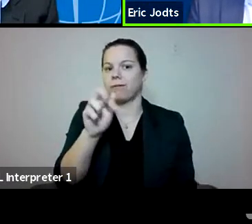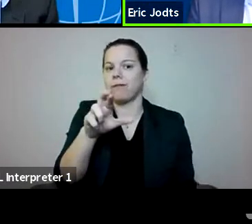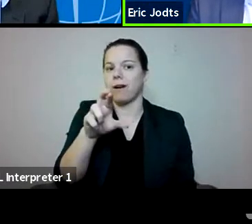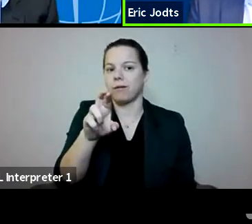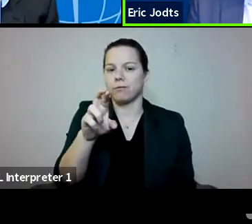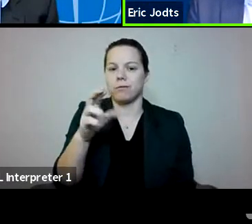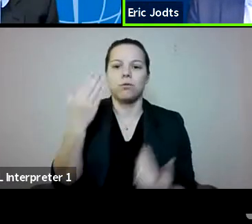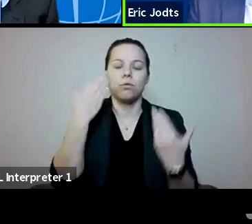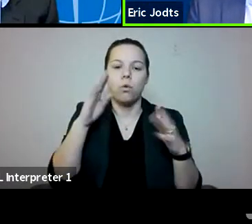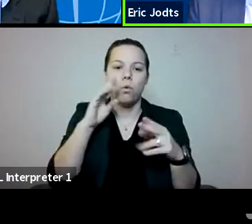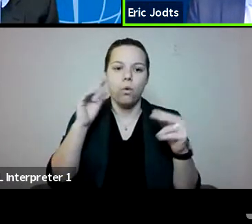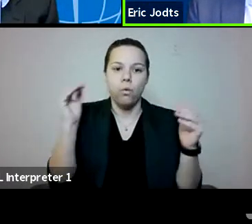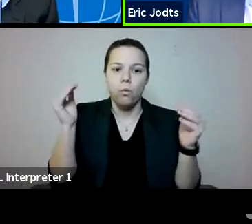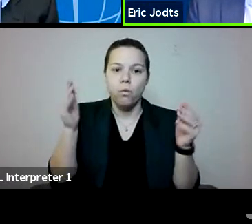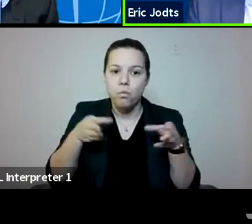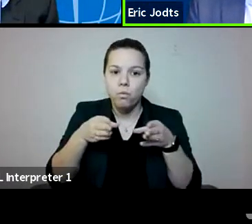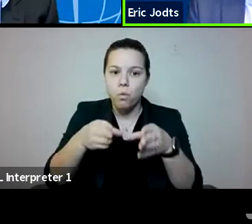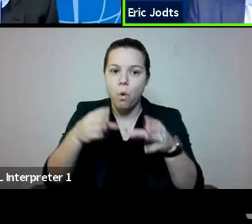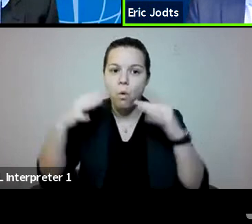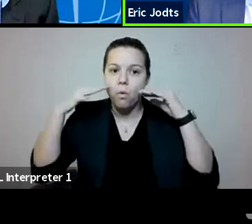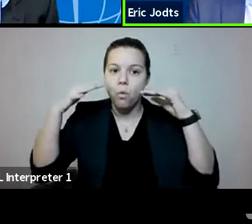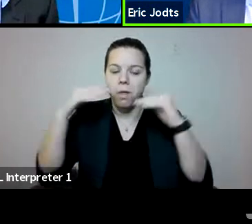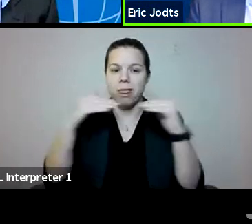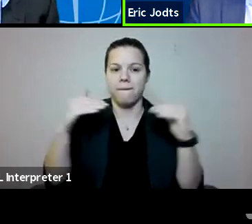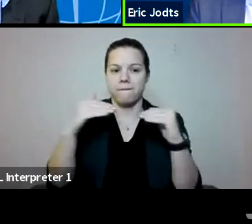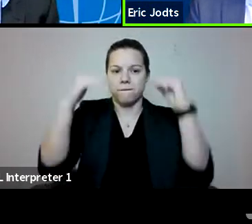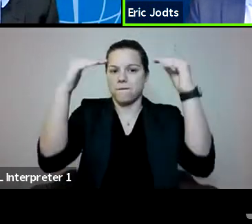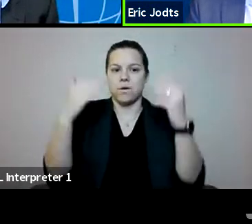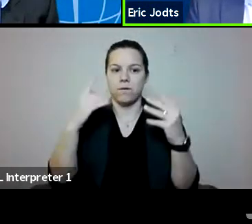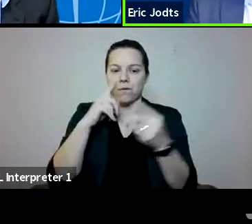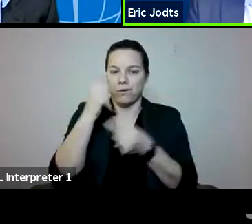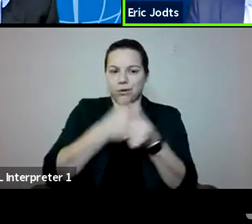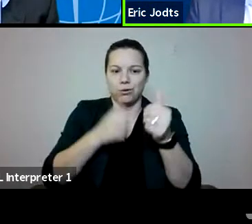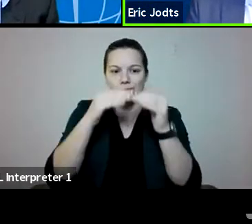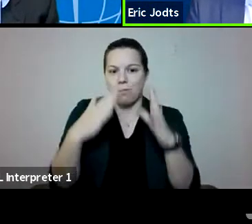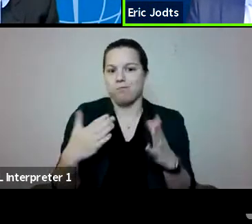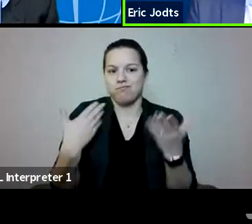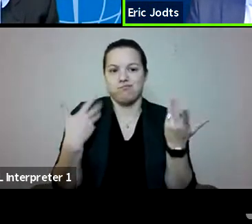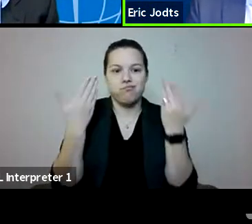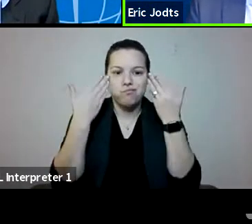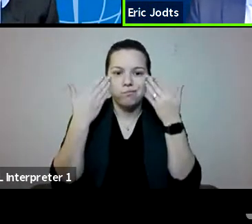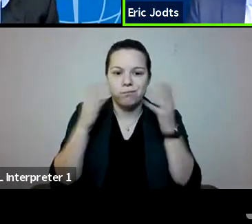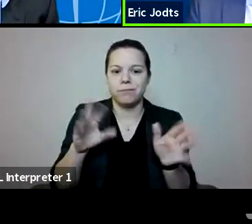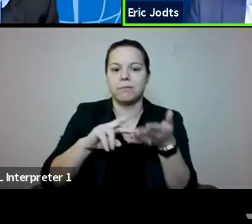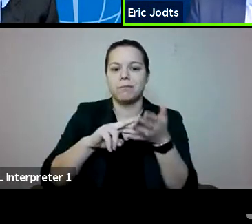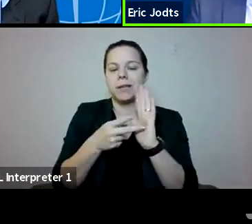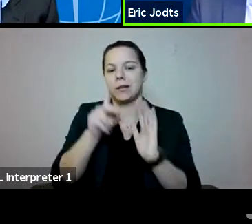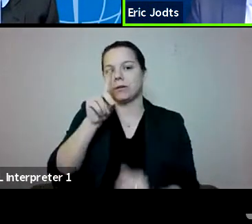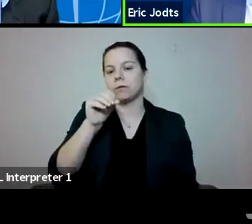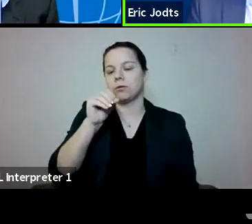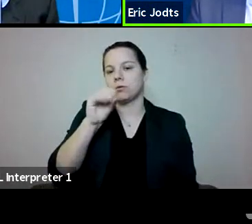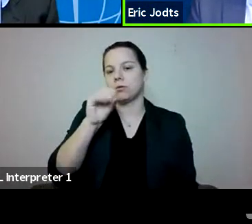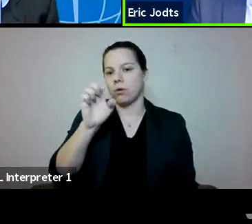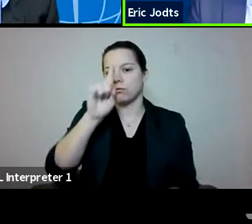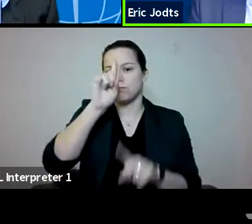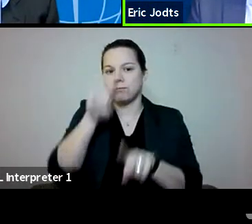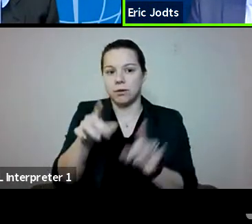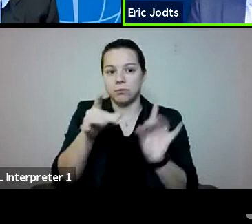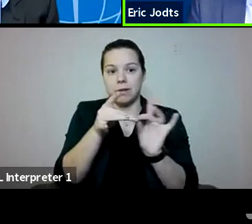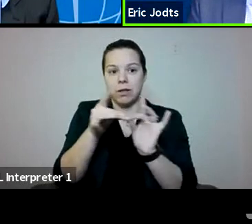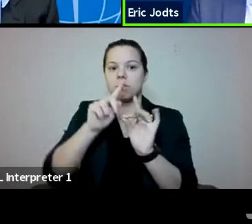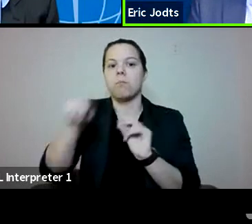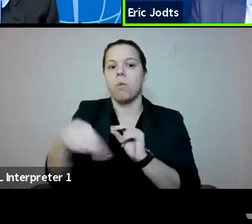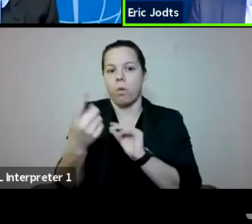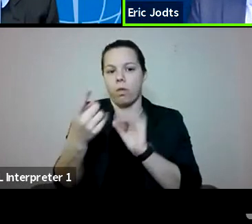road noise level is at each of the respondents' homes. And so therefore a dose response relationship was only presented for